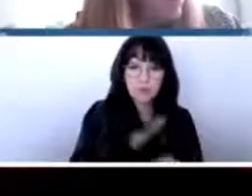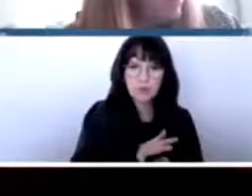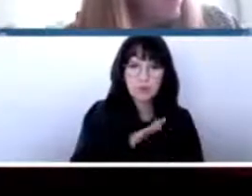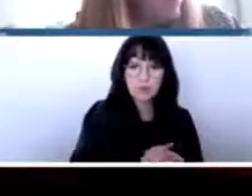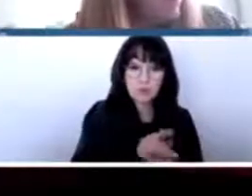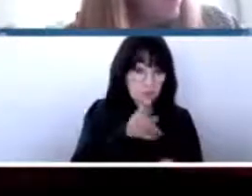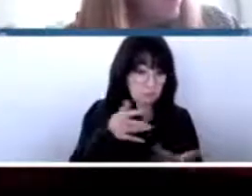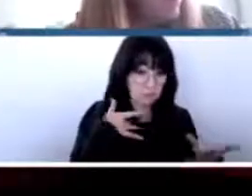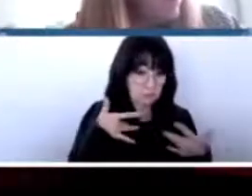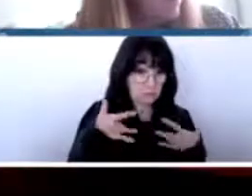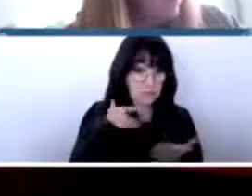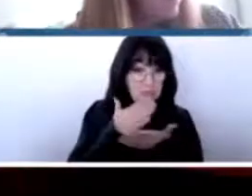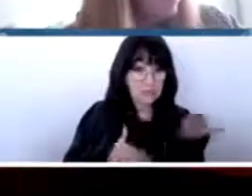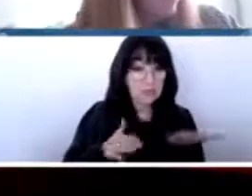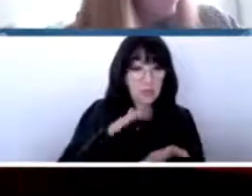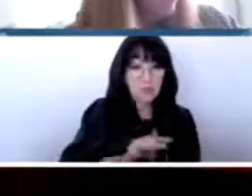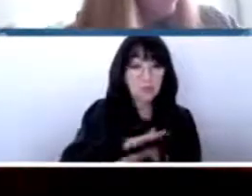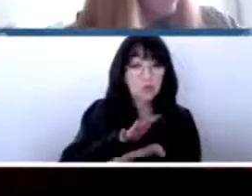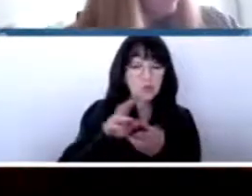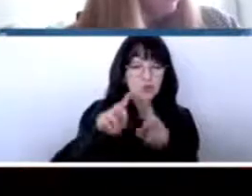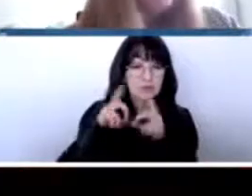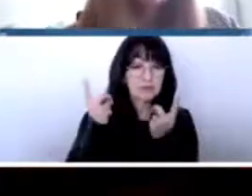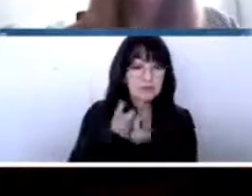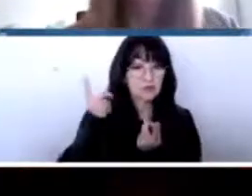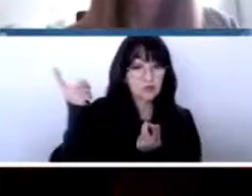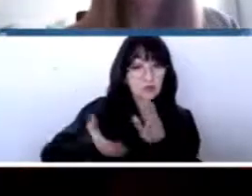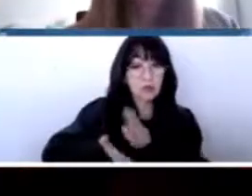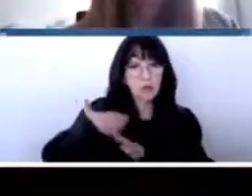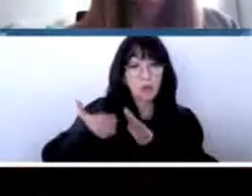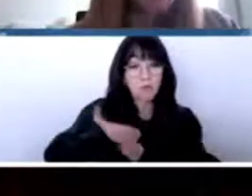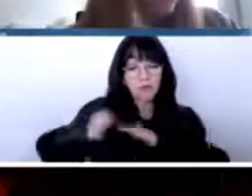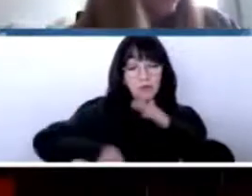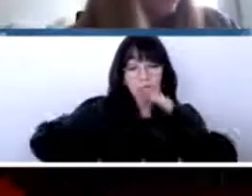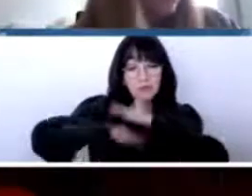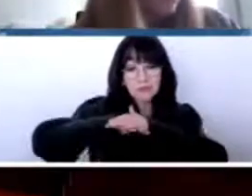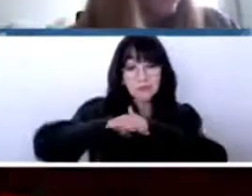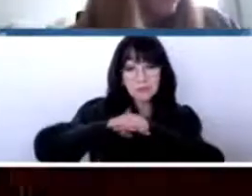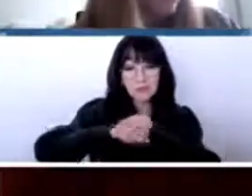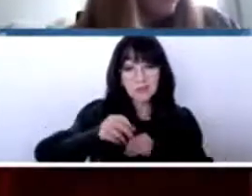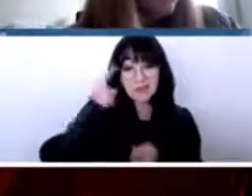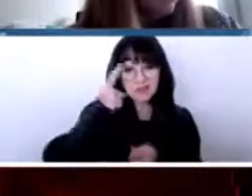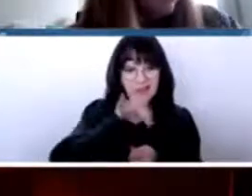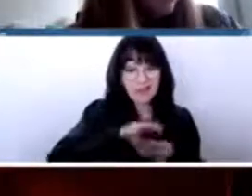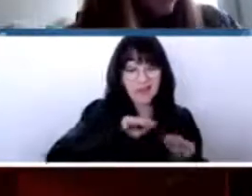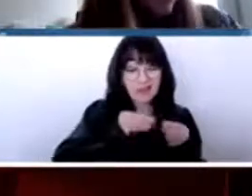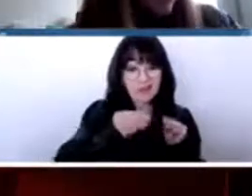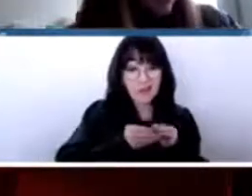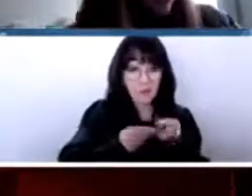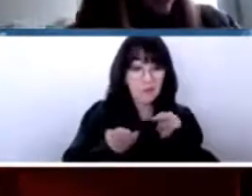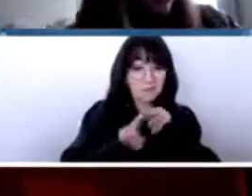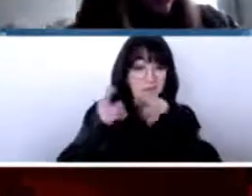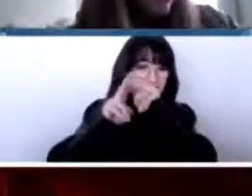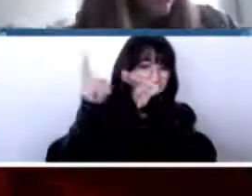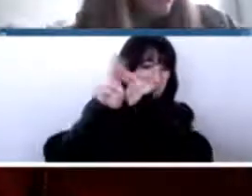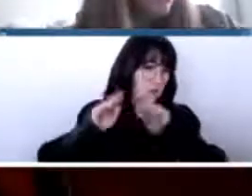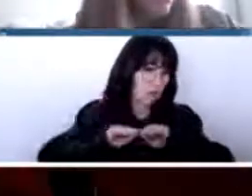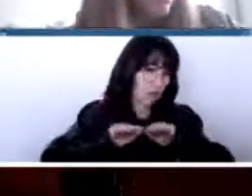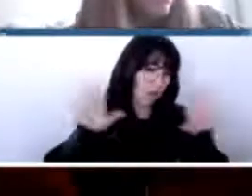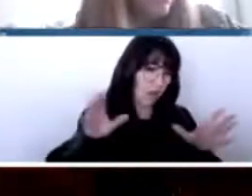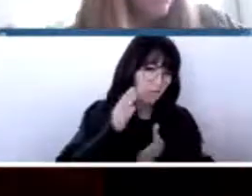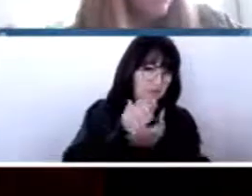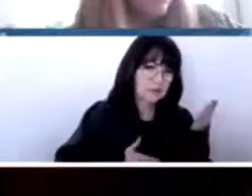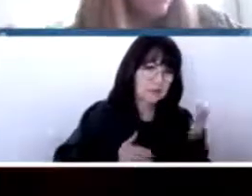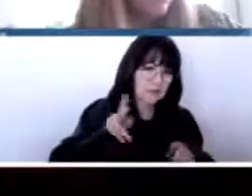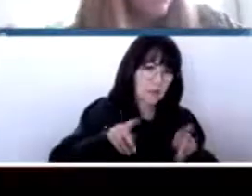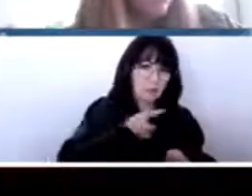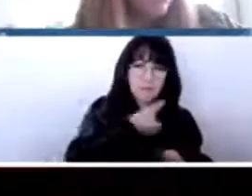school districts' operational capacity over the next few weeks with these COVID cases spiking. We've seen a couple of school districts,